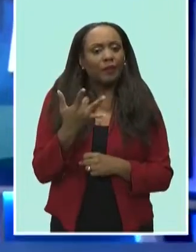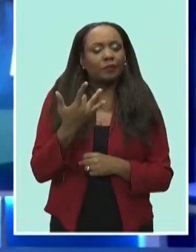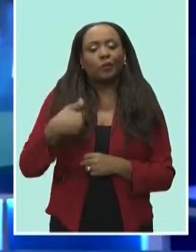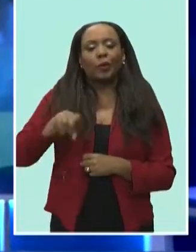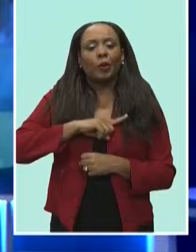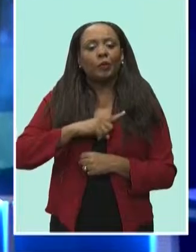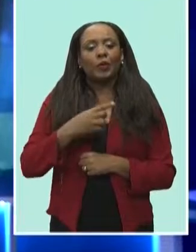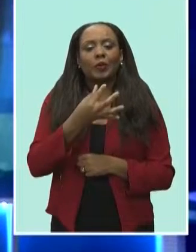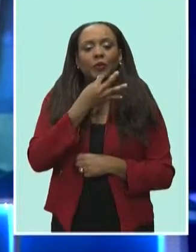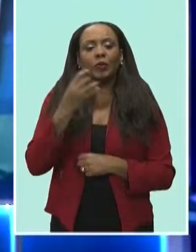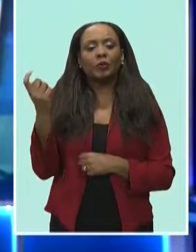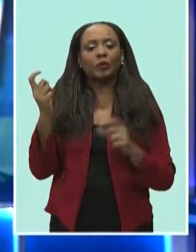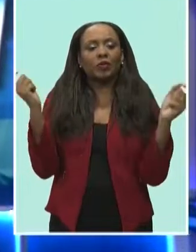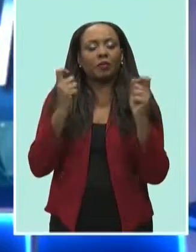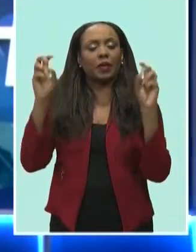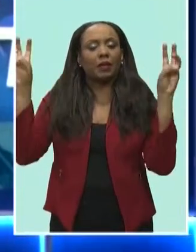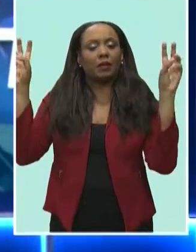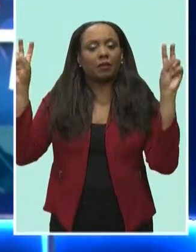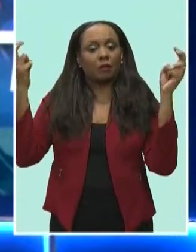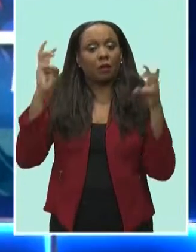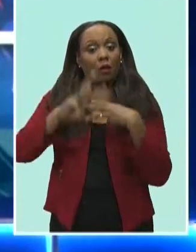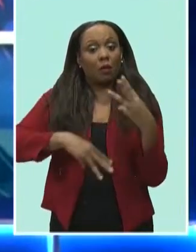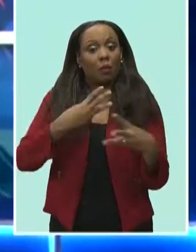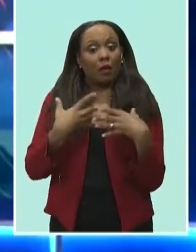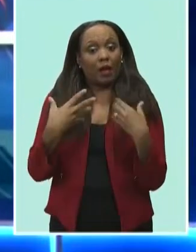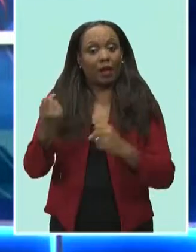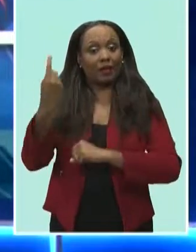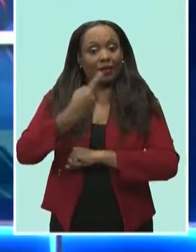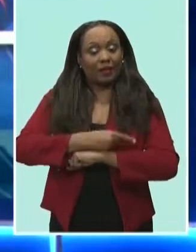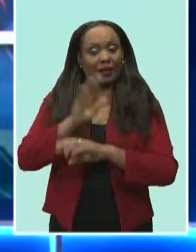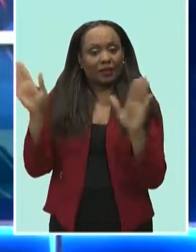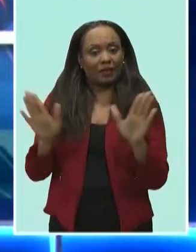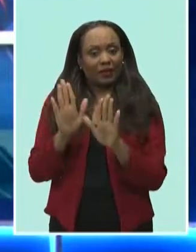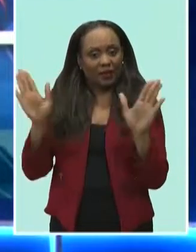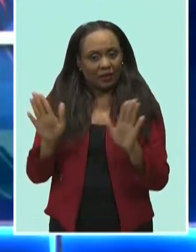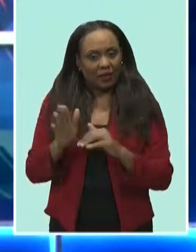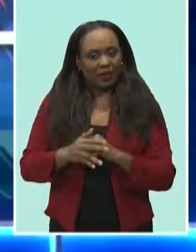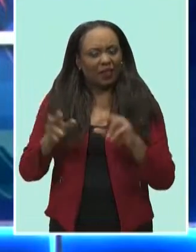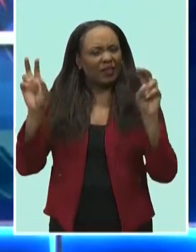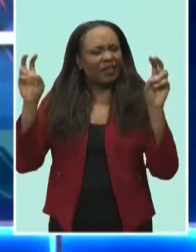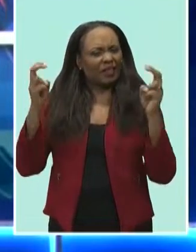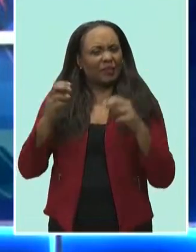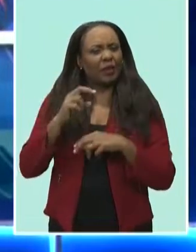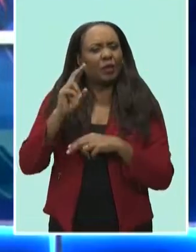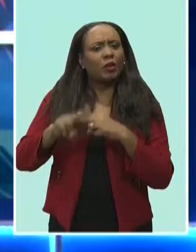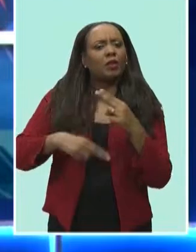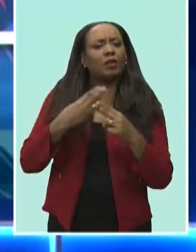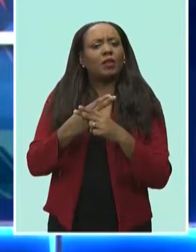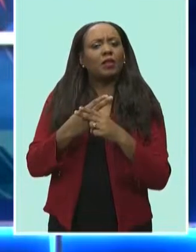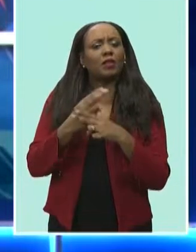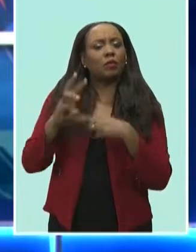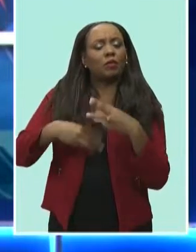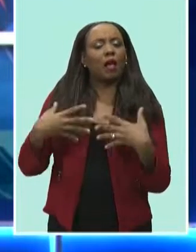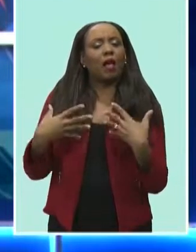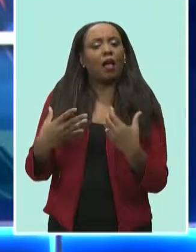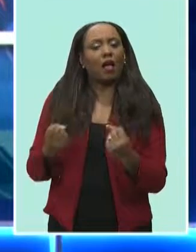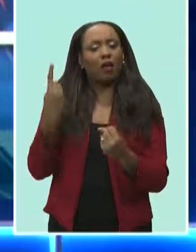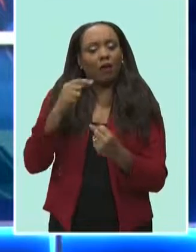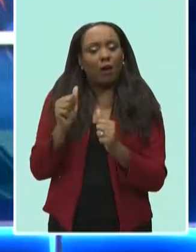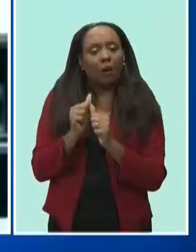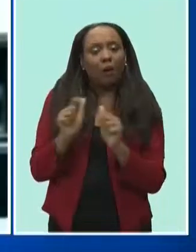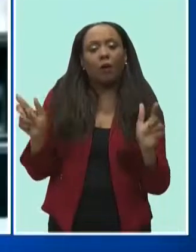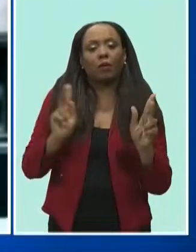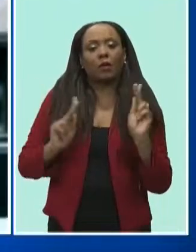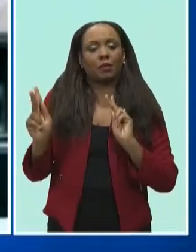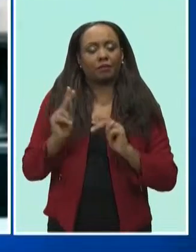to celebrate World Health Day on Sunday under the theme Universal Health, Everyone, Everywhere. Our Sharika Griffith is following the